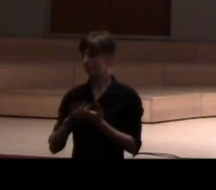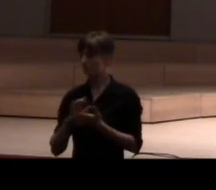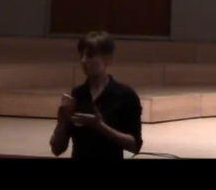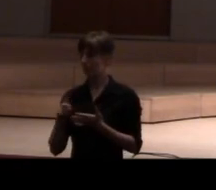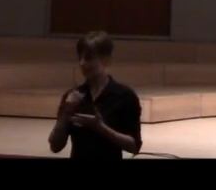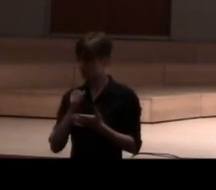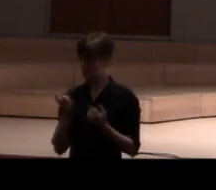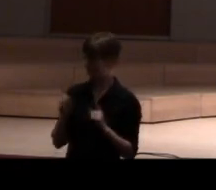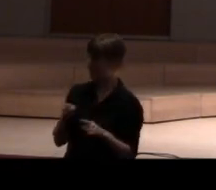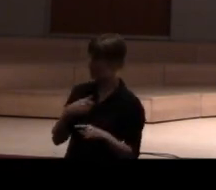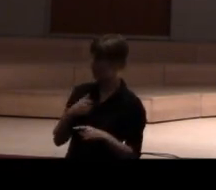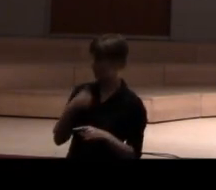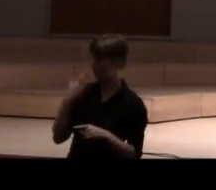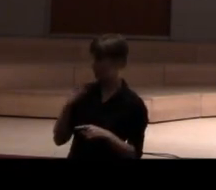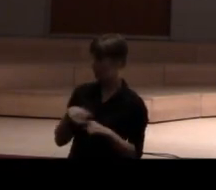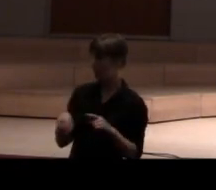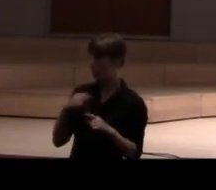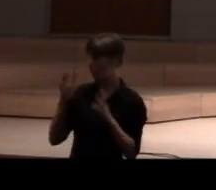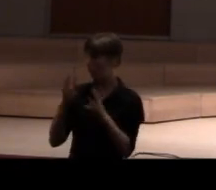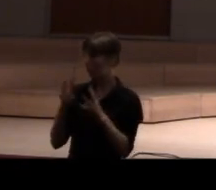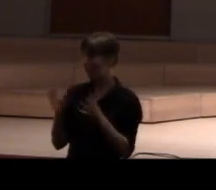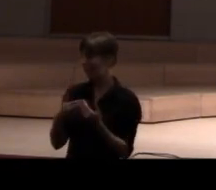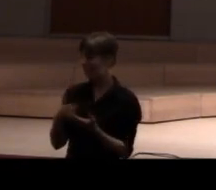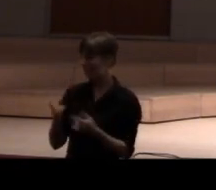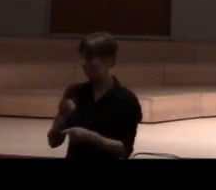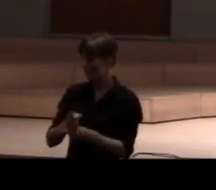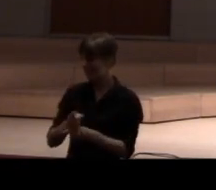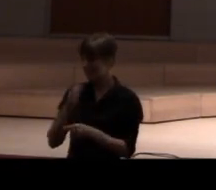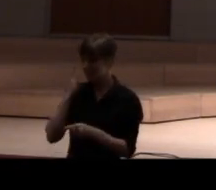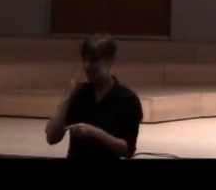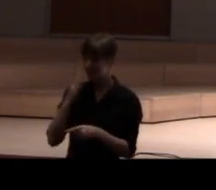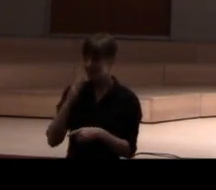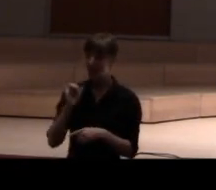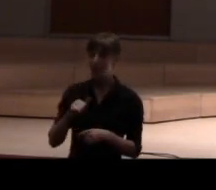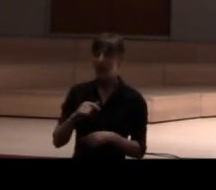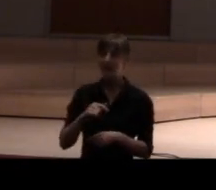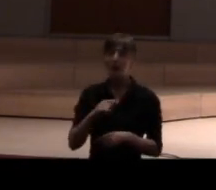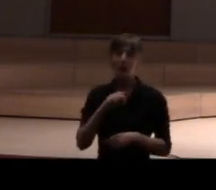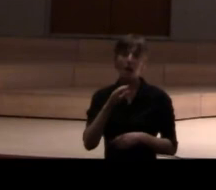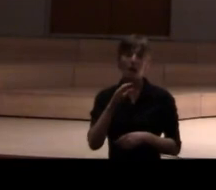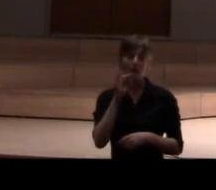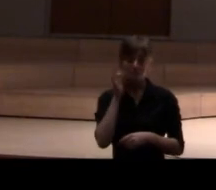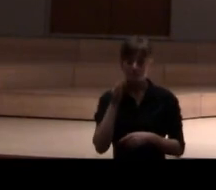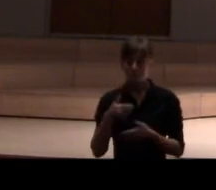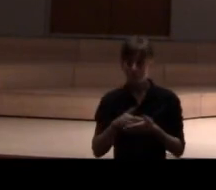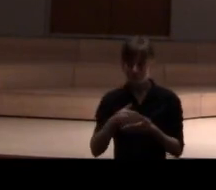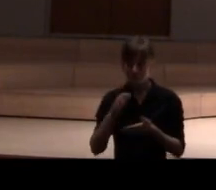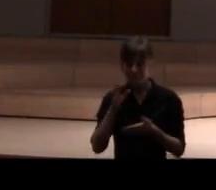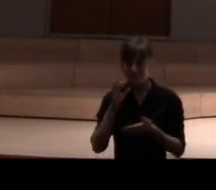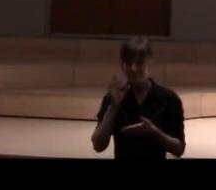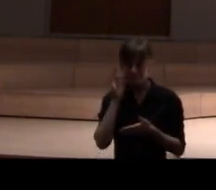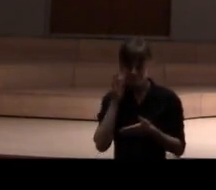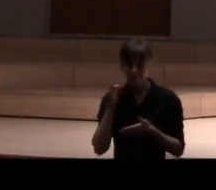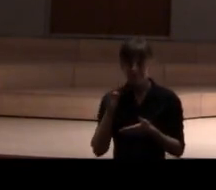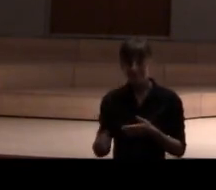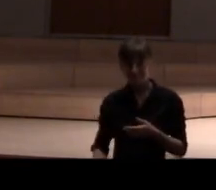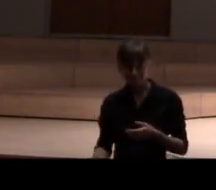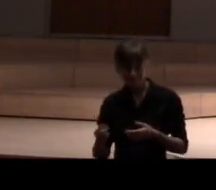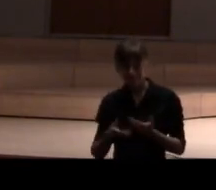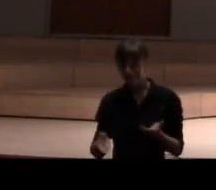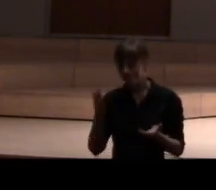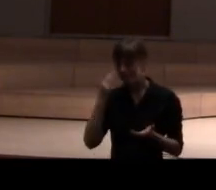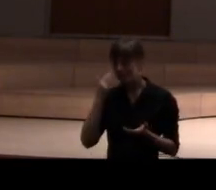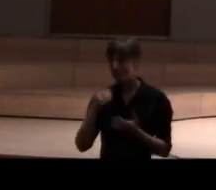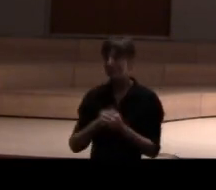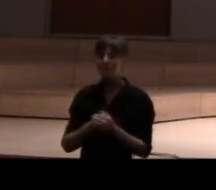actually happened to you, etc. You do the whole puppies and kittens thing, if I can quote Dr. Sarah for me. Actually, I took the high